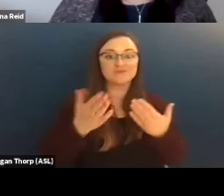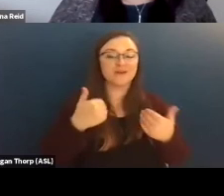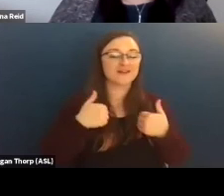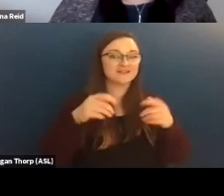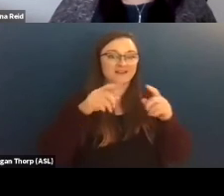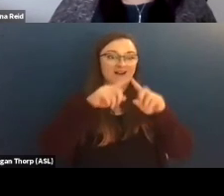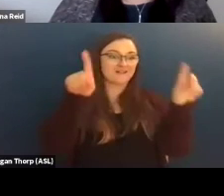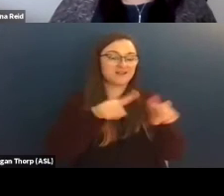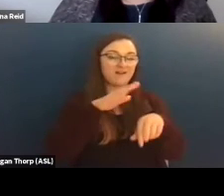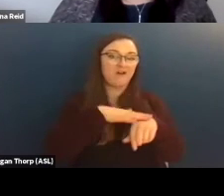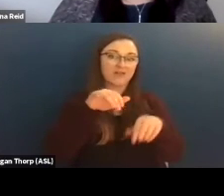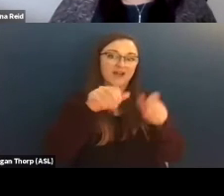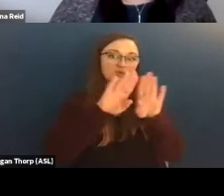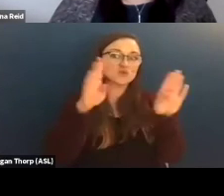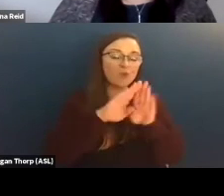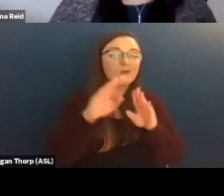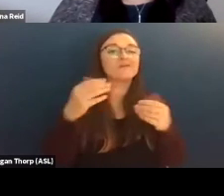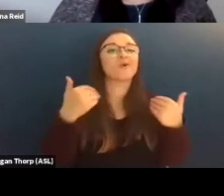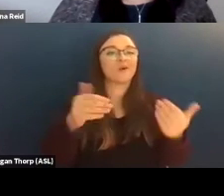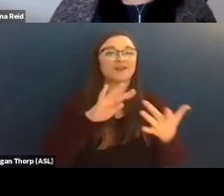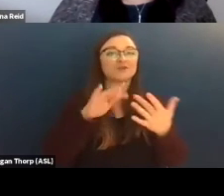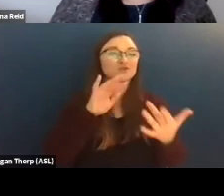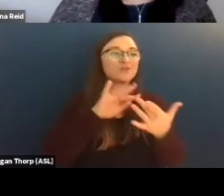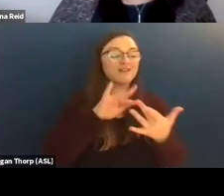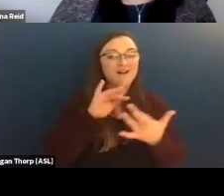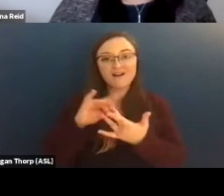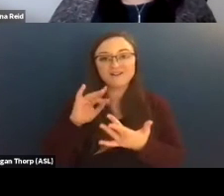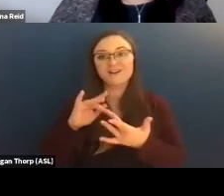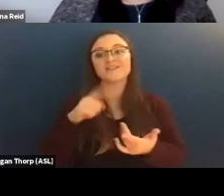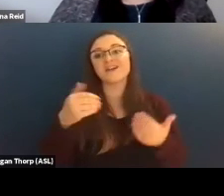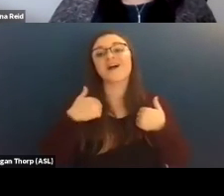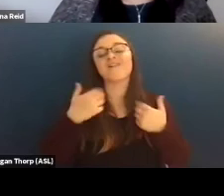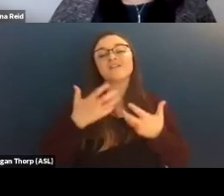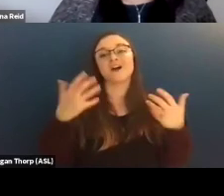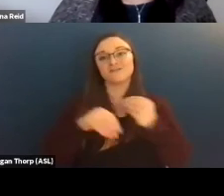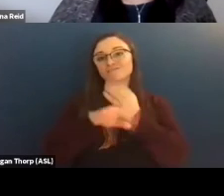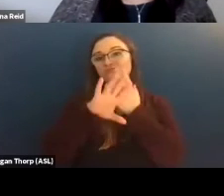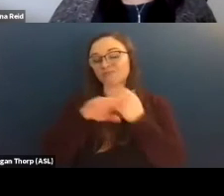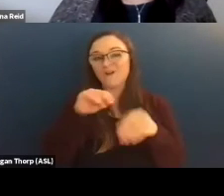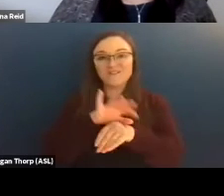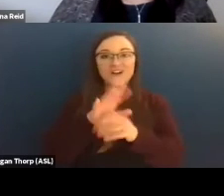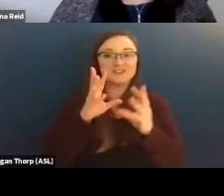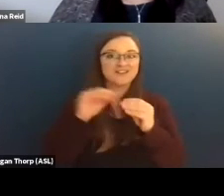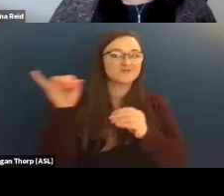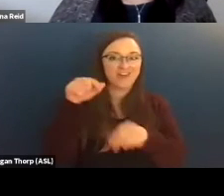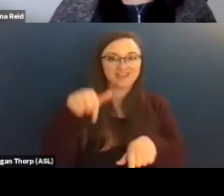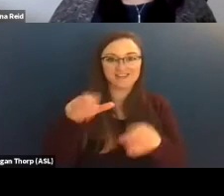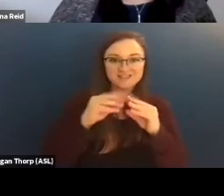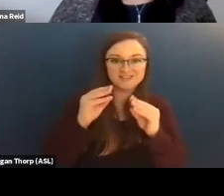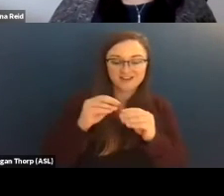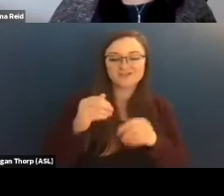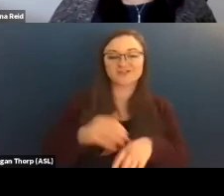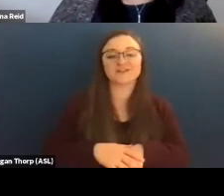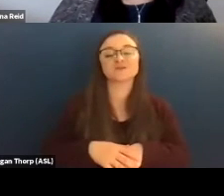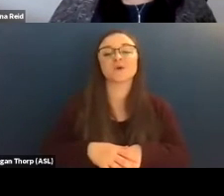Make the contact. There are a lot of virtual advising sessions that are taking place through Zoom, similar to this session.